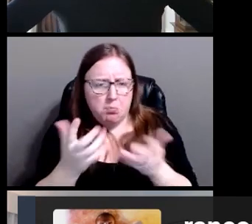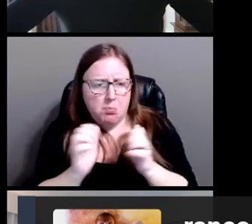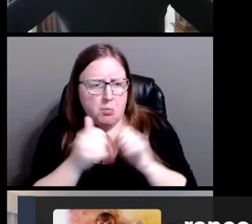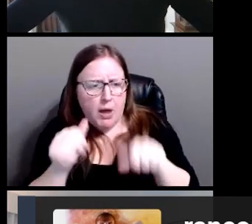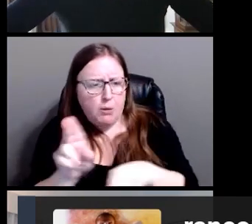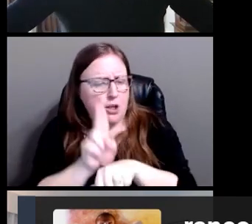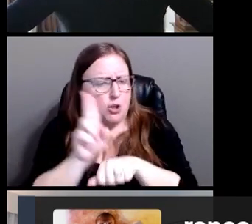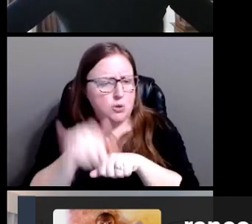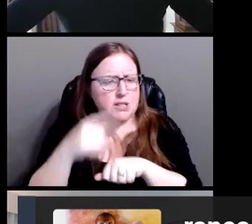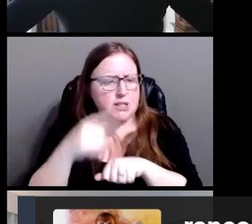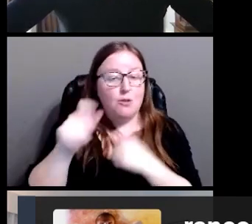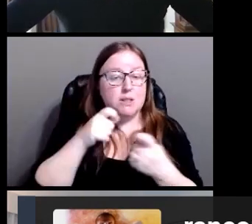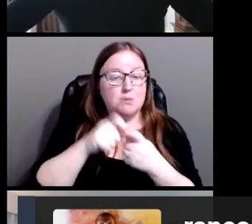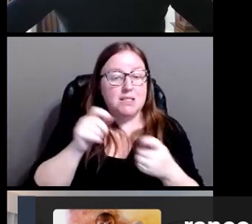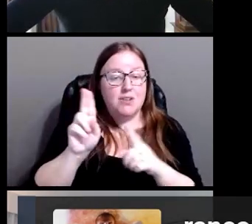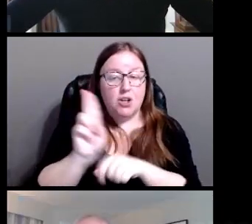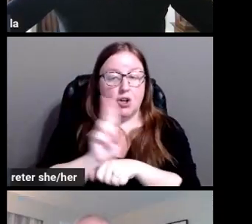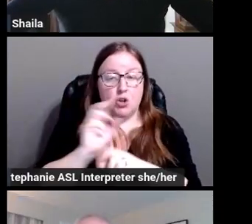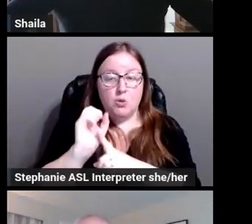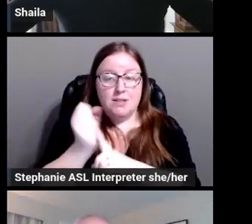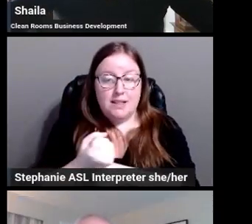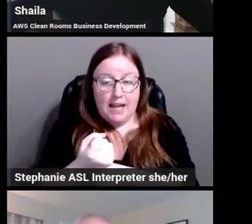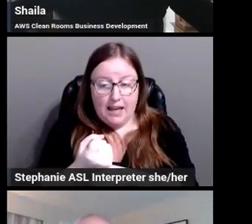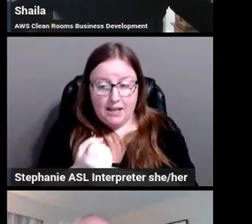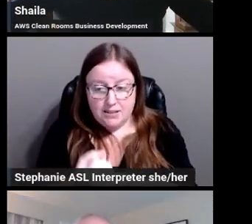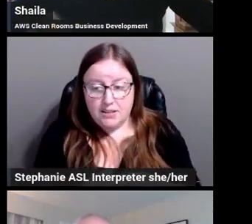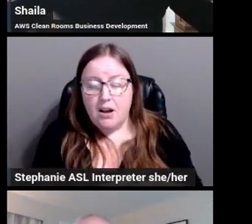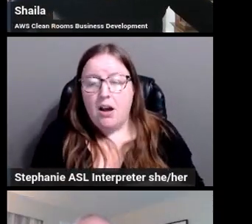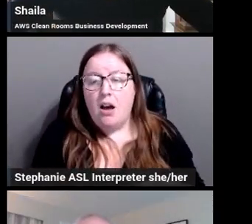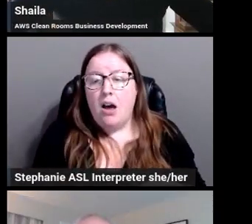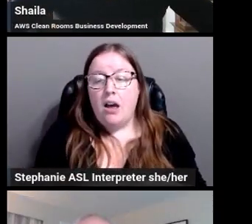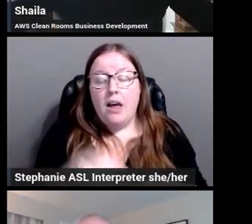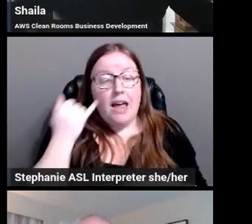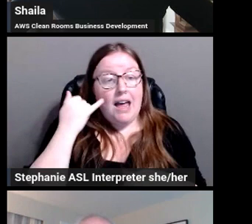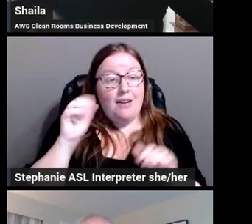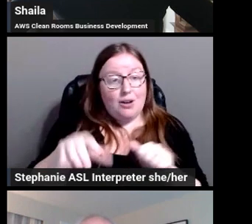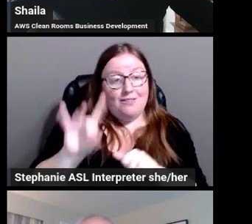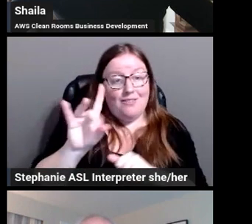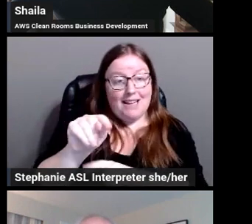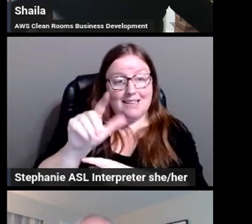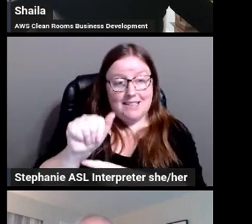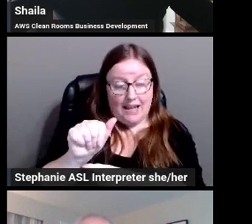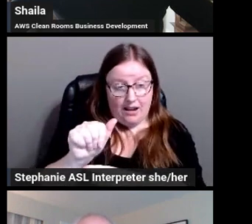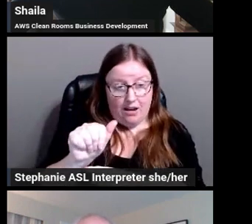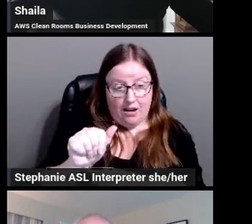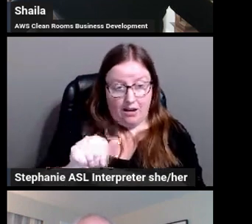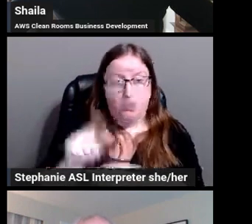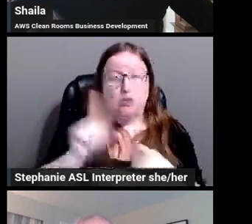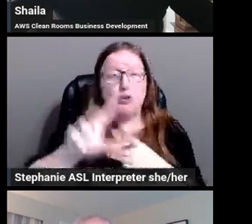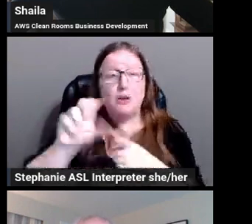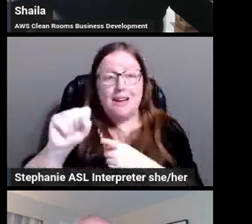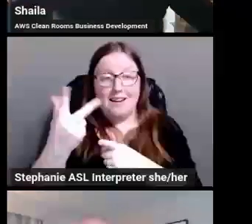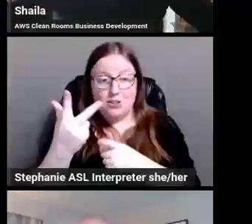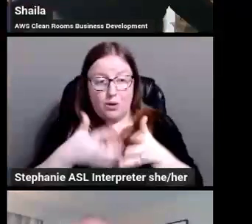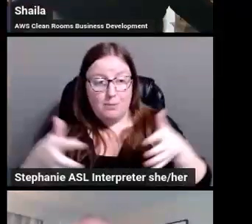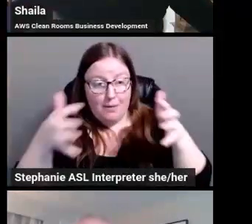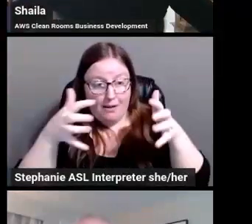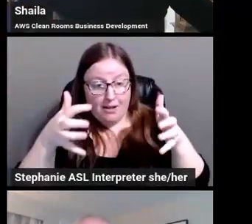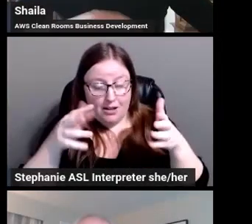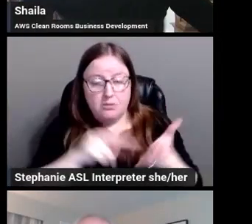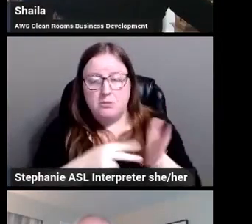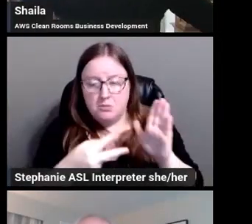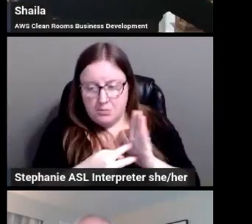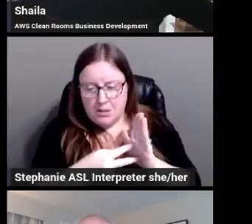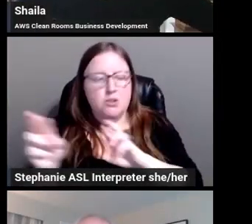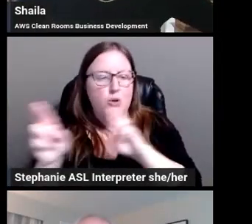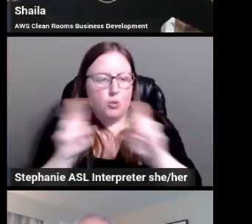for a particular use case. But as long as you can find this data, make its way to an S3 bucket, I think it'll be